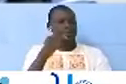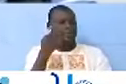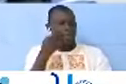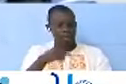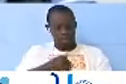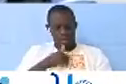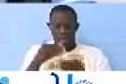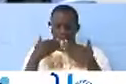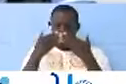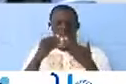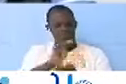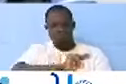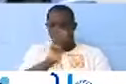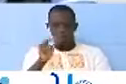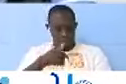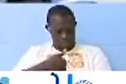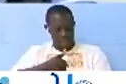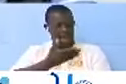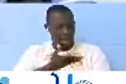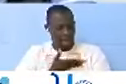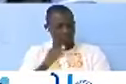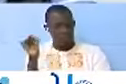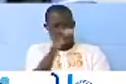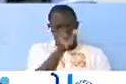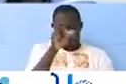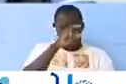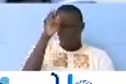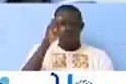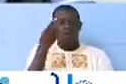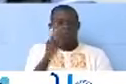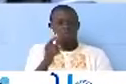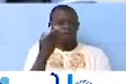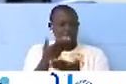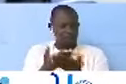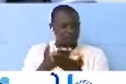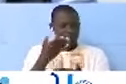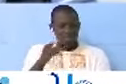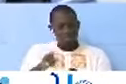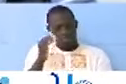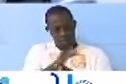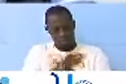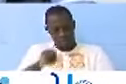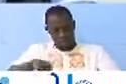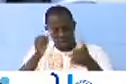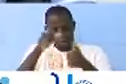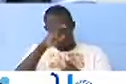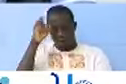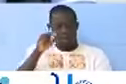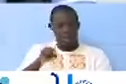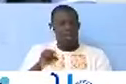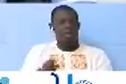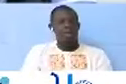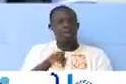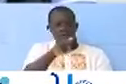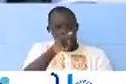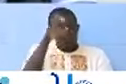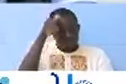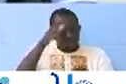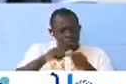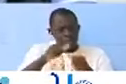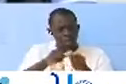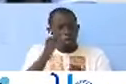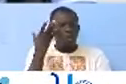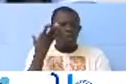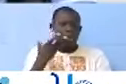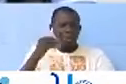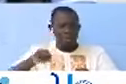have other jobs that I have to finish before I can come and start working here. Do you remember when you started employment with the NIA?